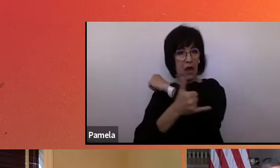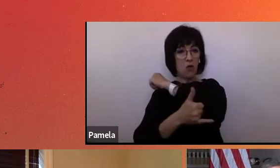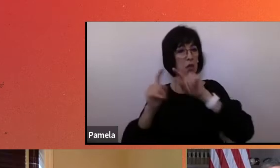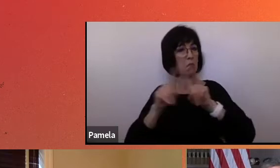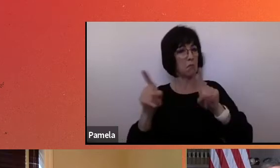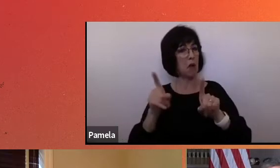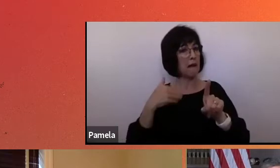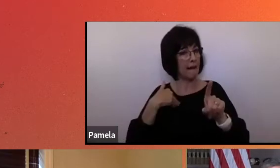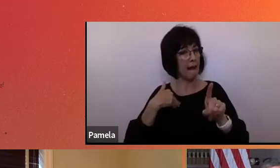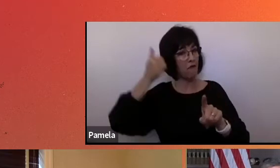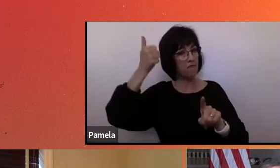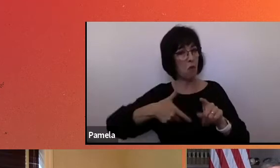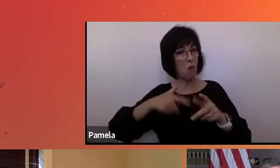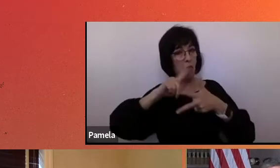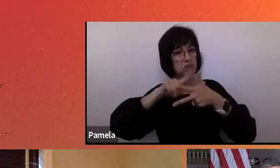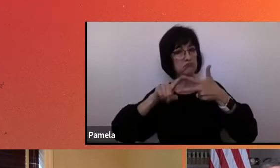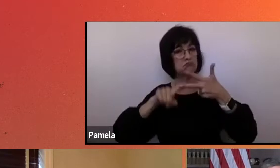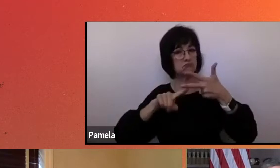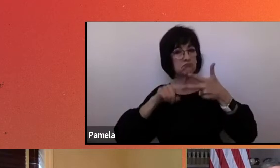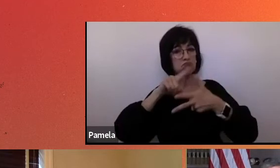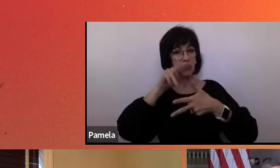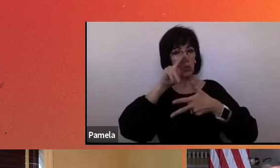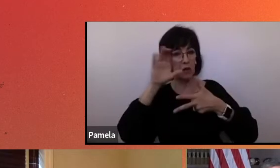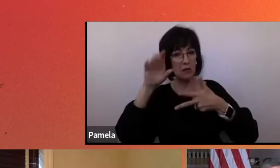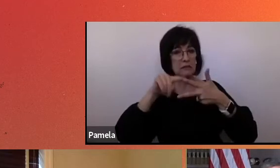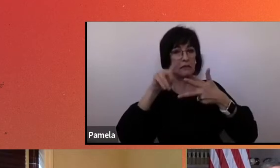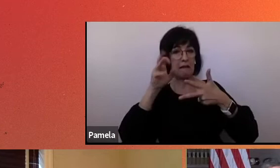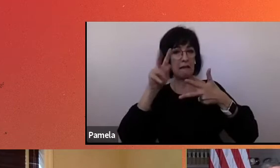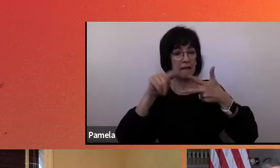in 1860. That's the last time there was a full census